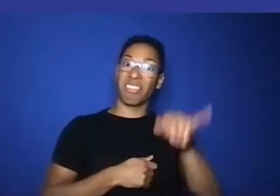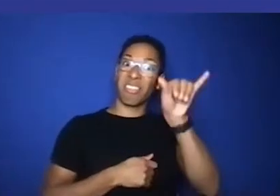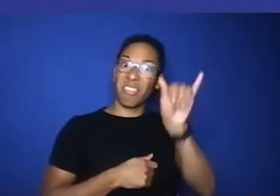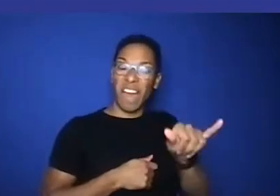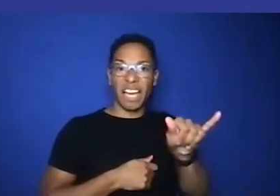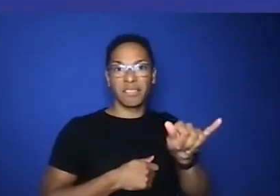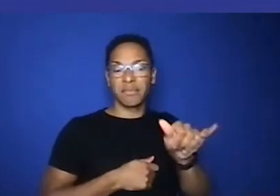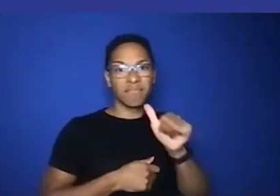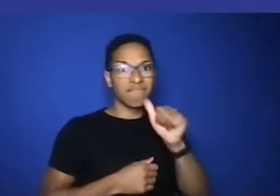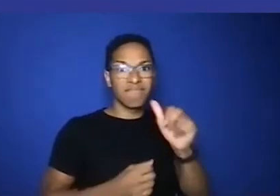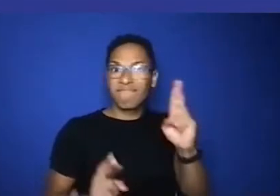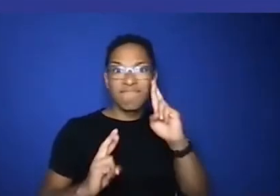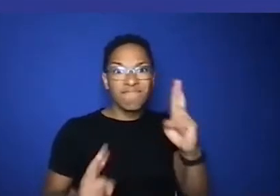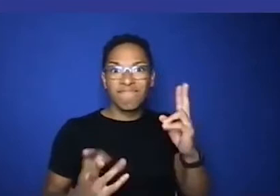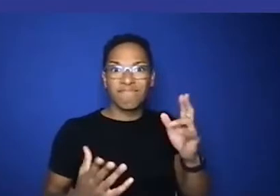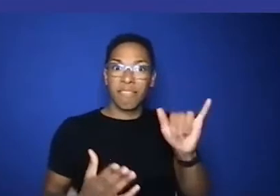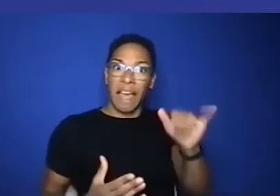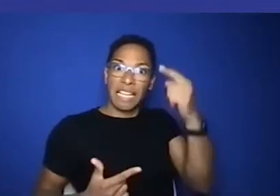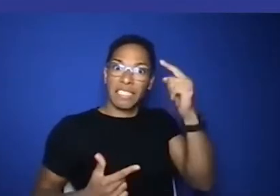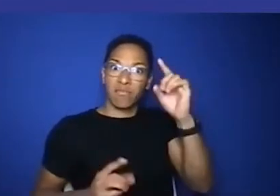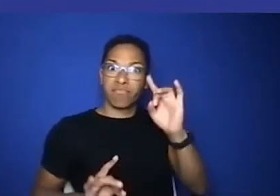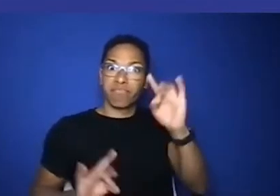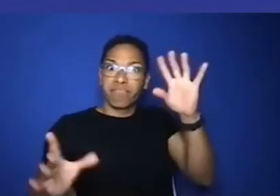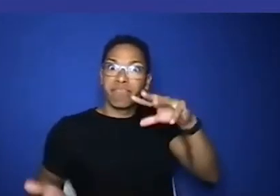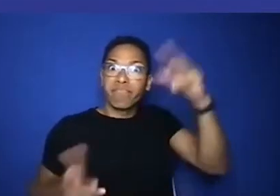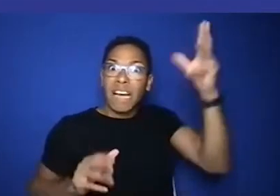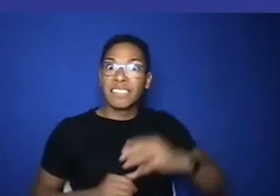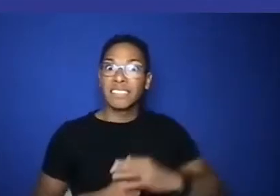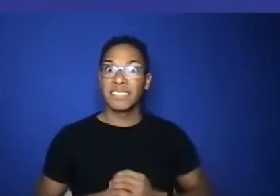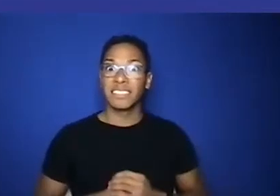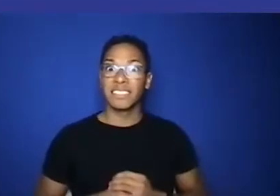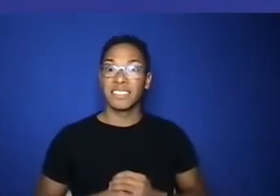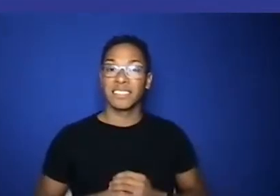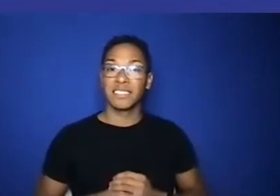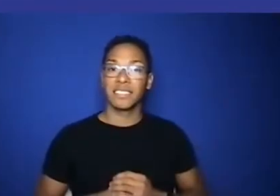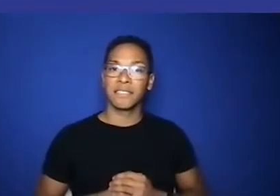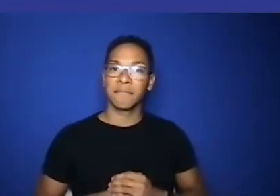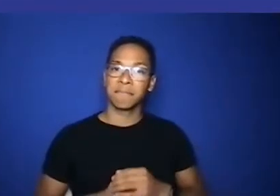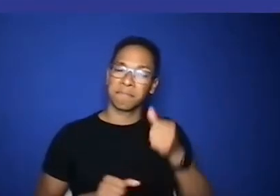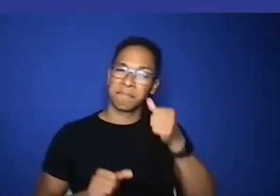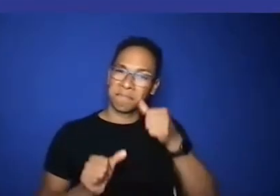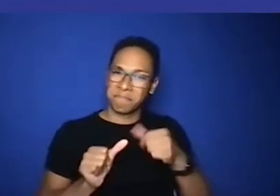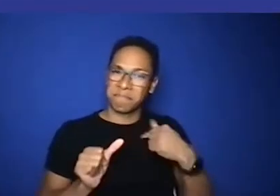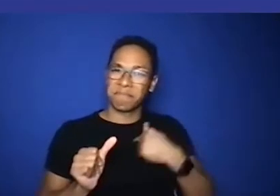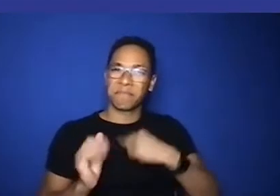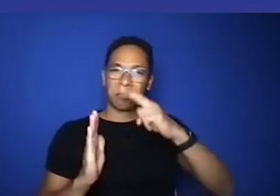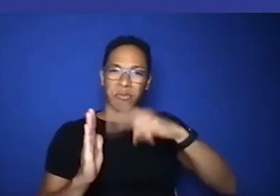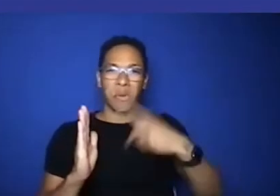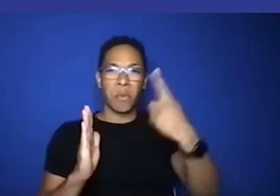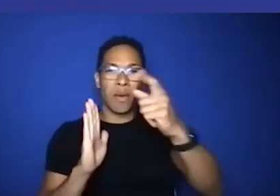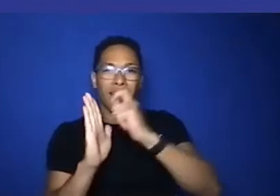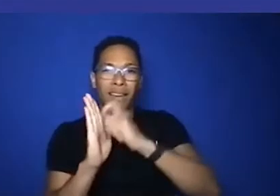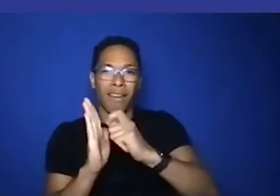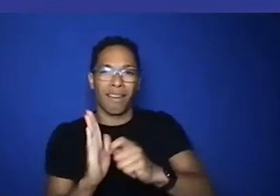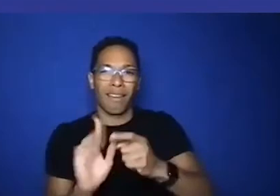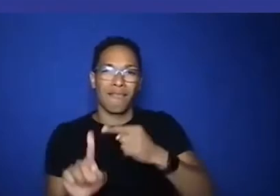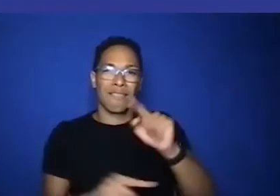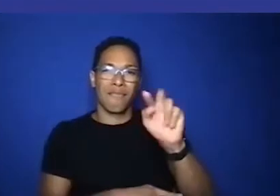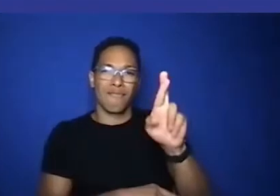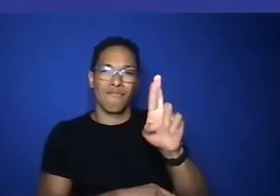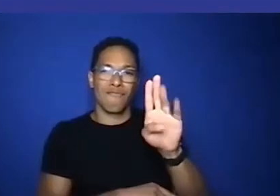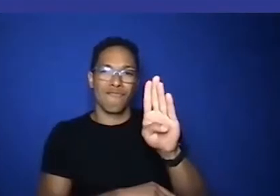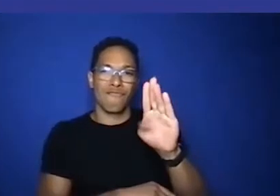And we were reading this Robin Wall Kimmerer essay on the service berry,